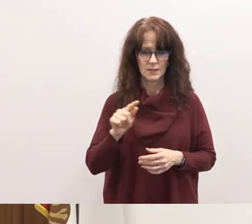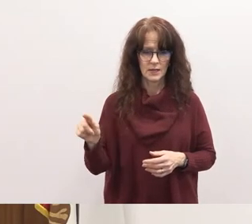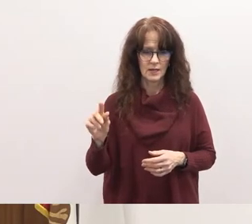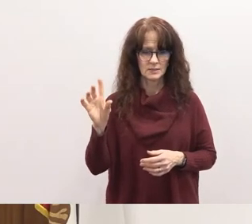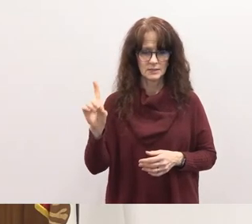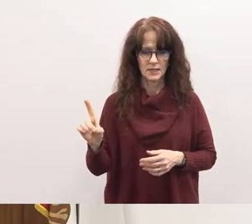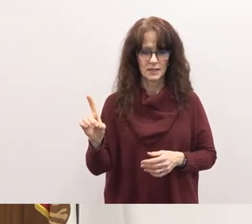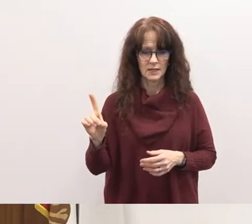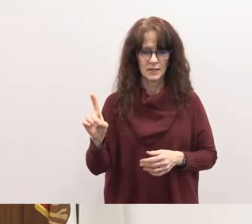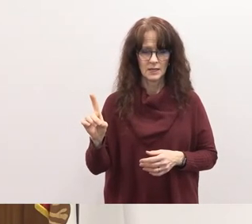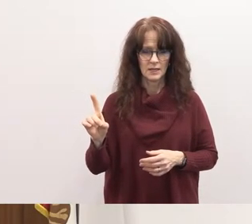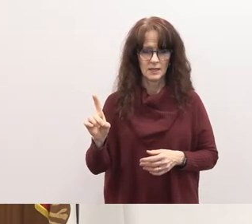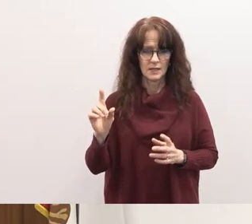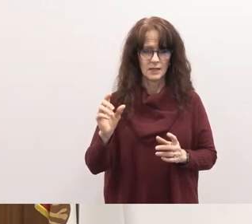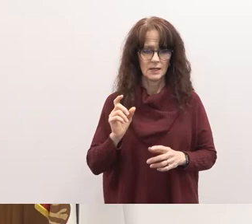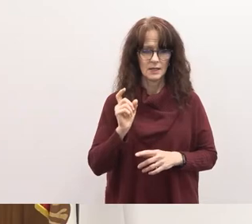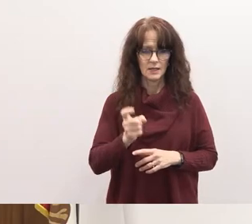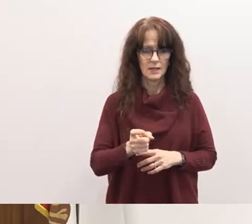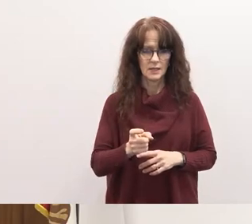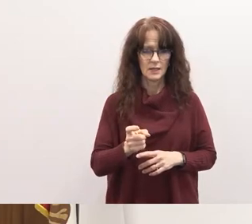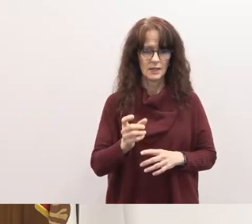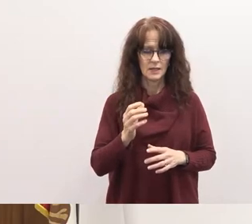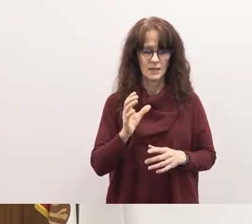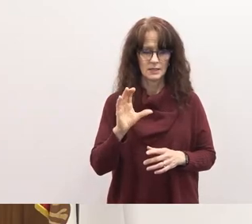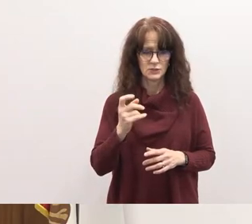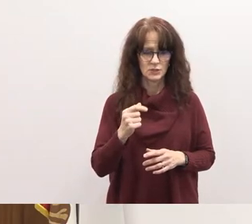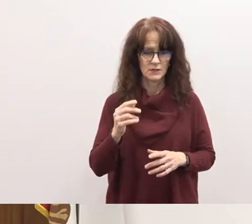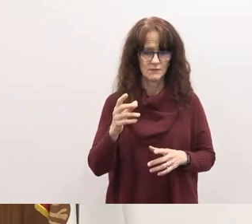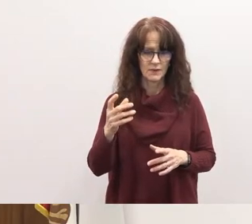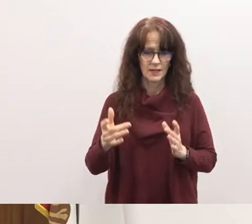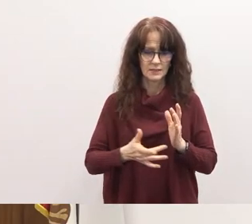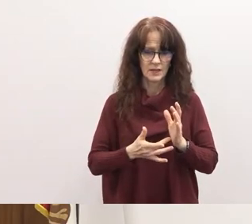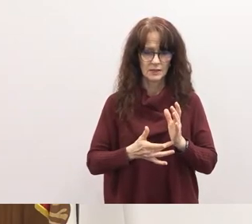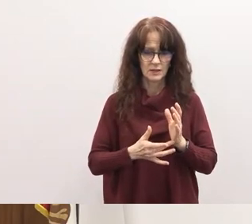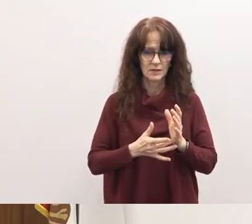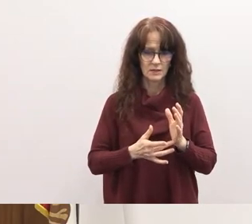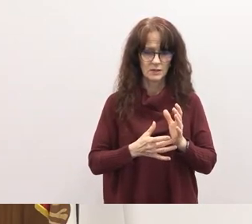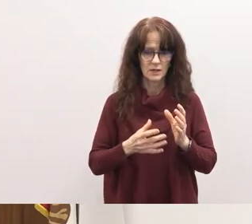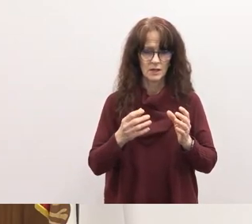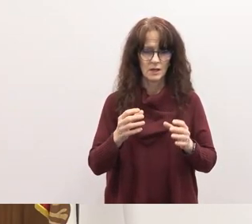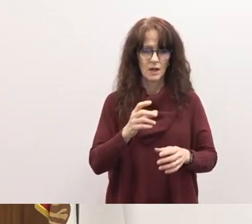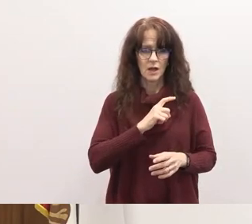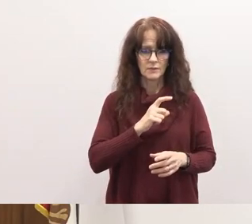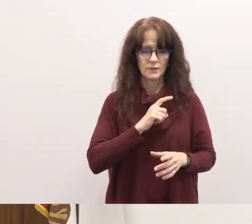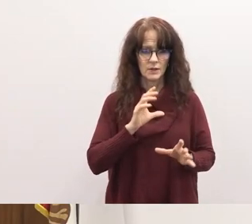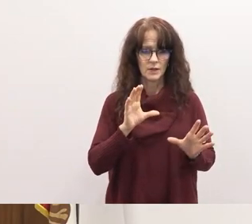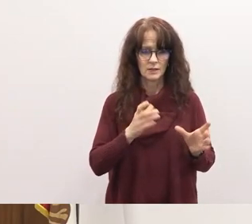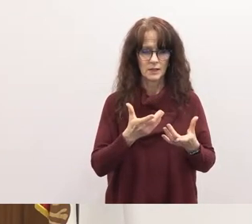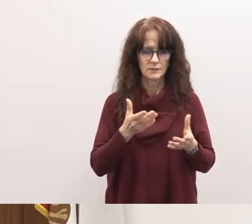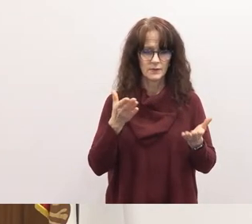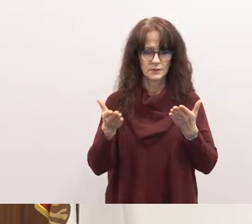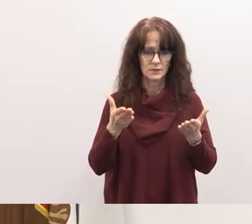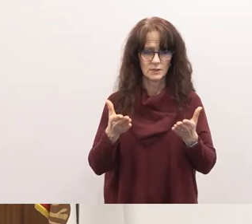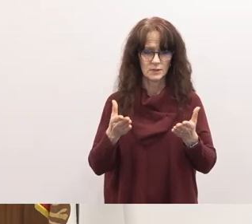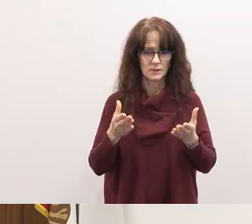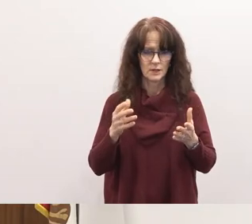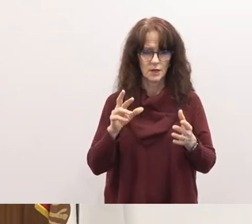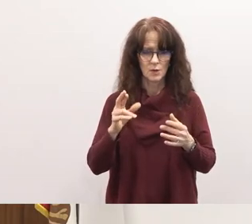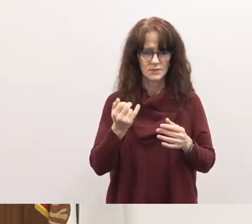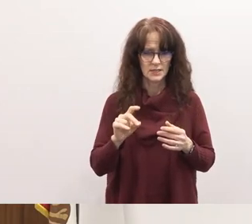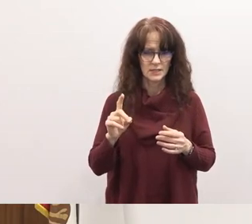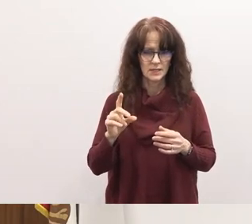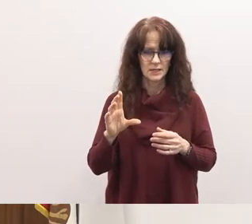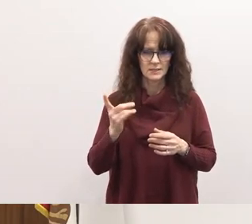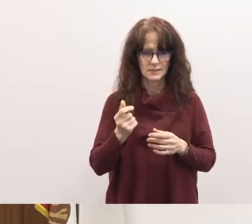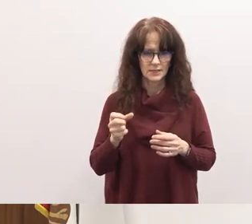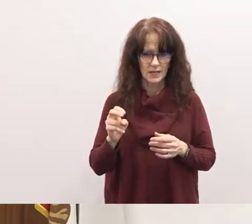031523-D, designating chief technology officer as senior management of the classified service and rescinding